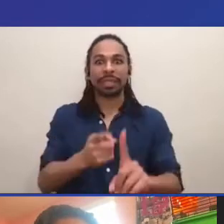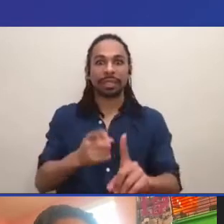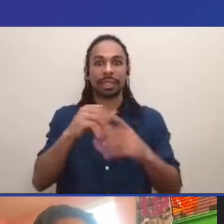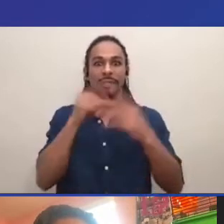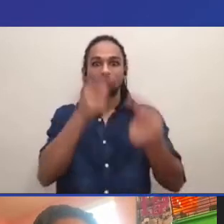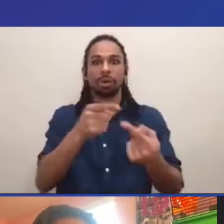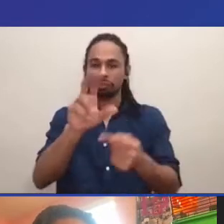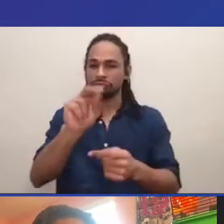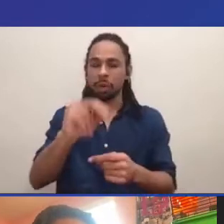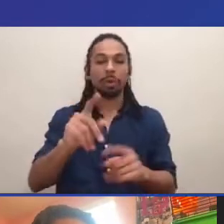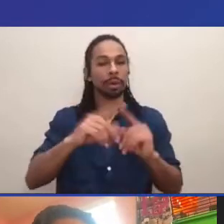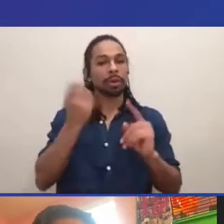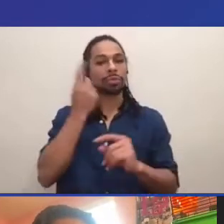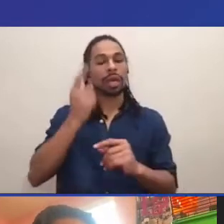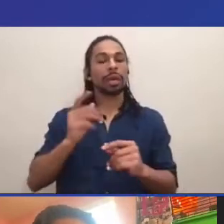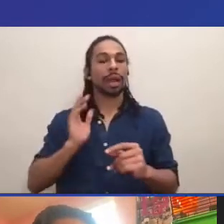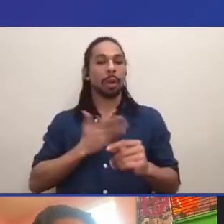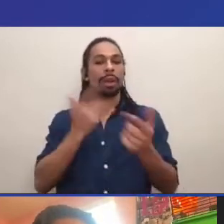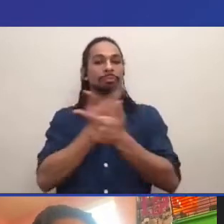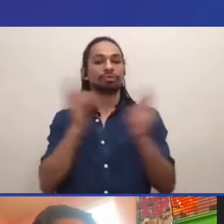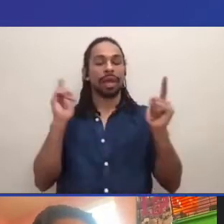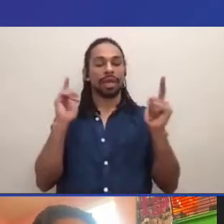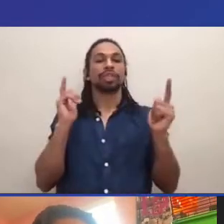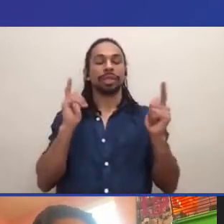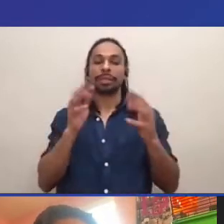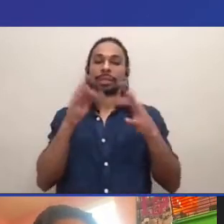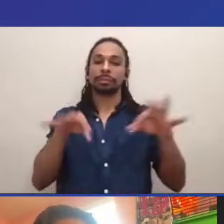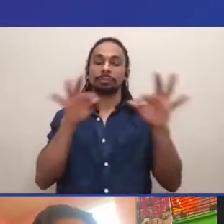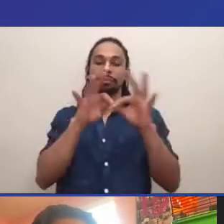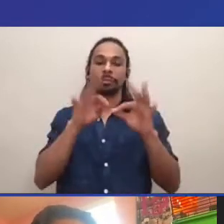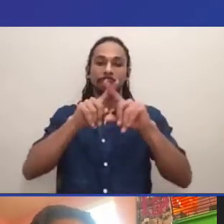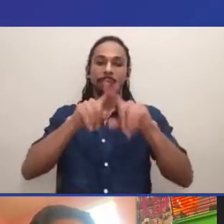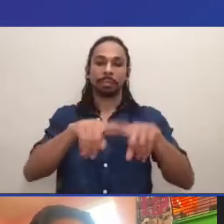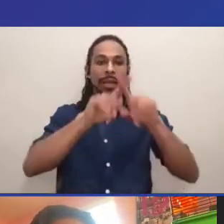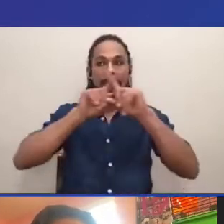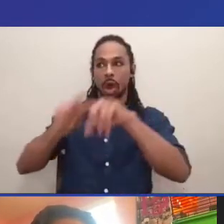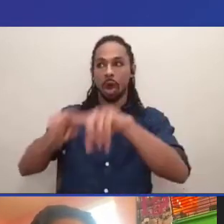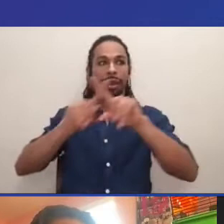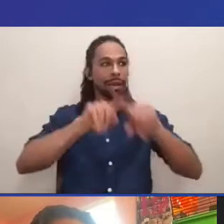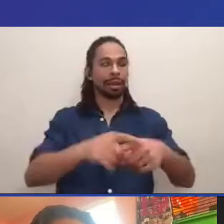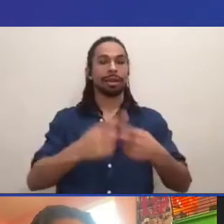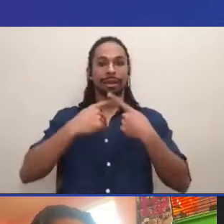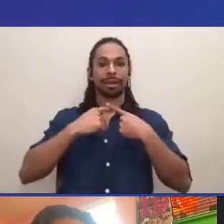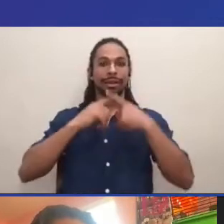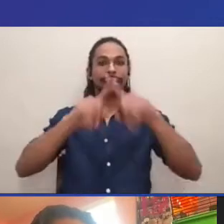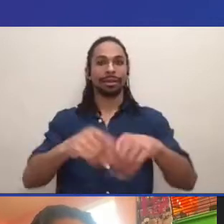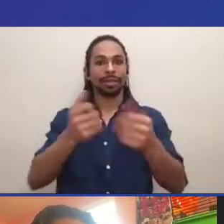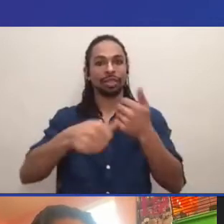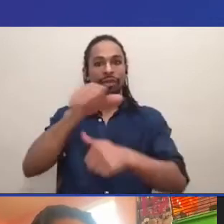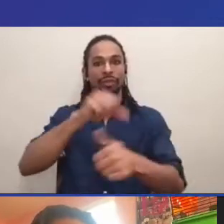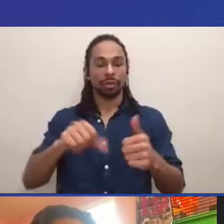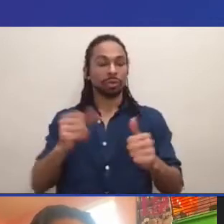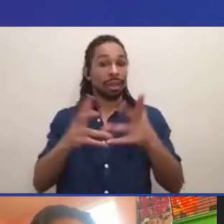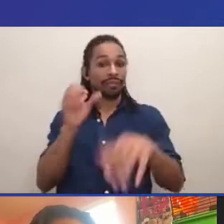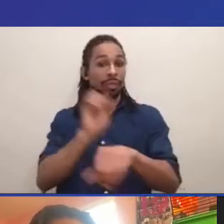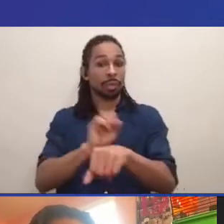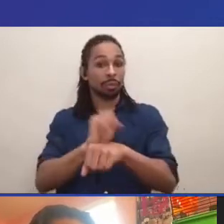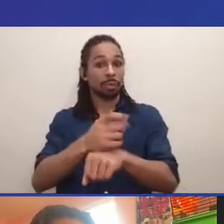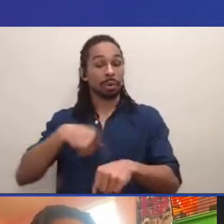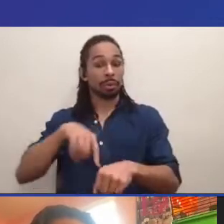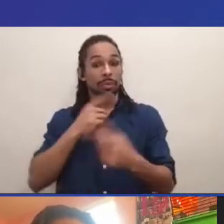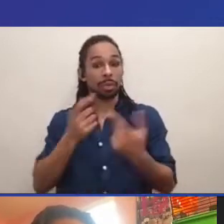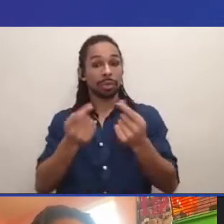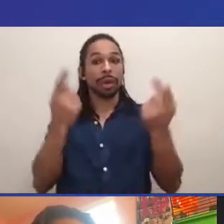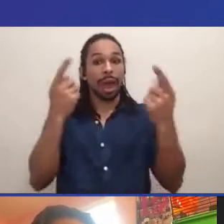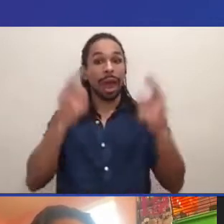our liberation is contingent upon each other's. And a lot of the work that we do happens in art institutions